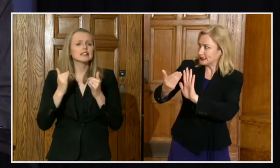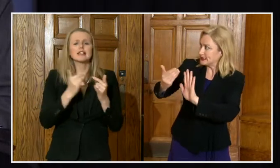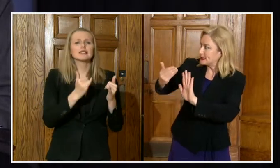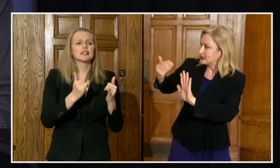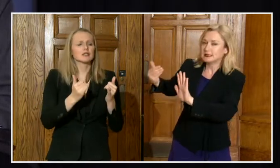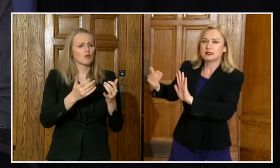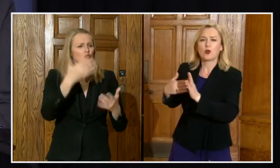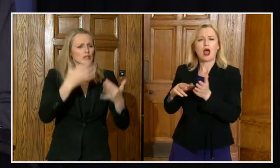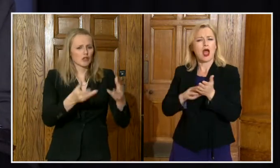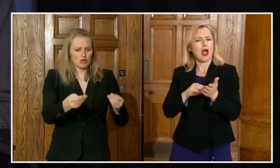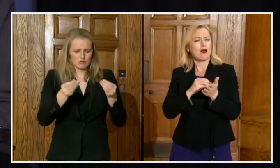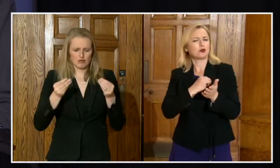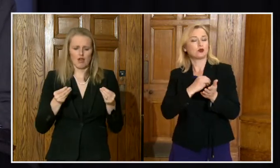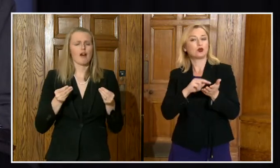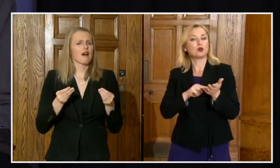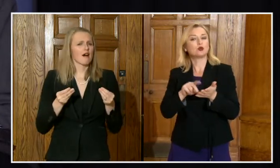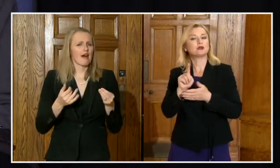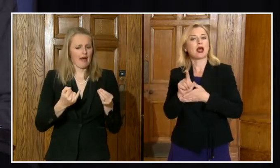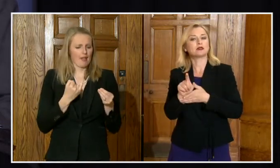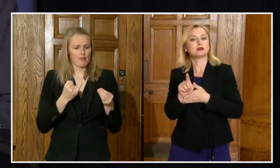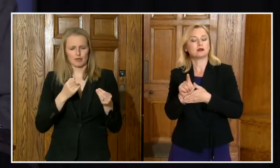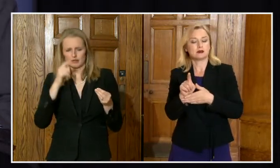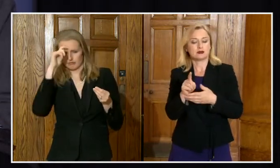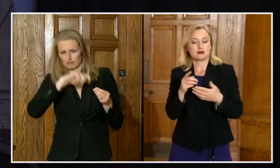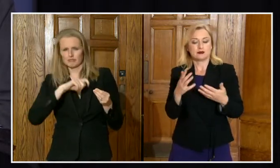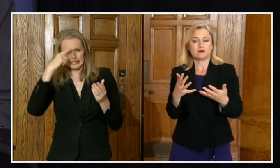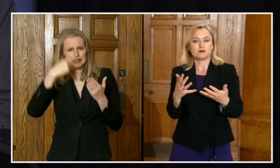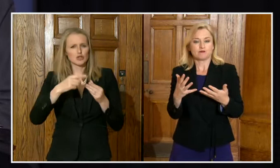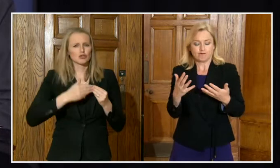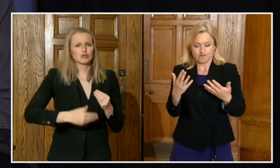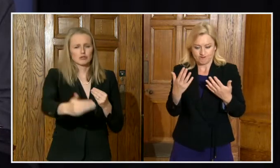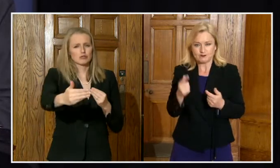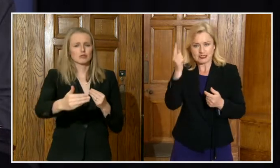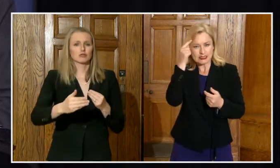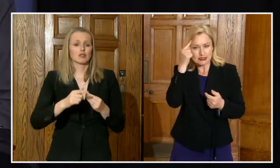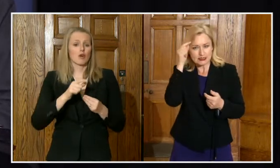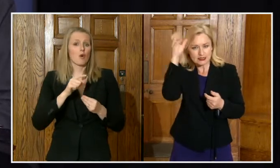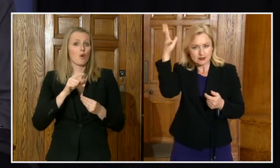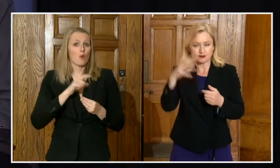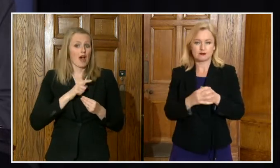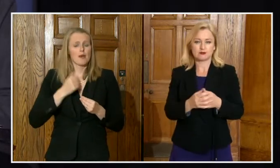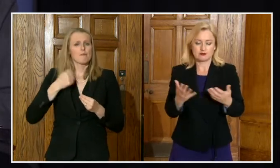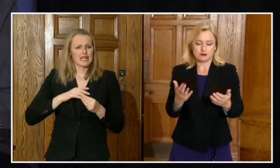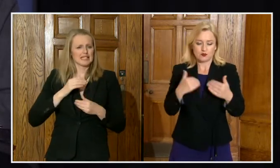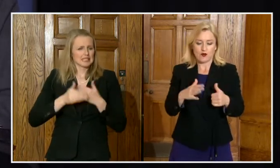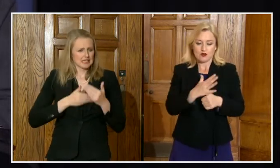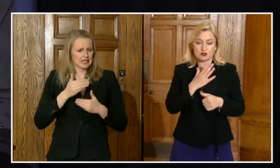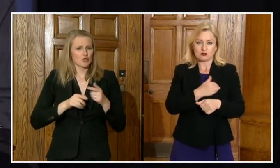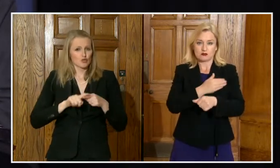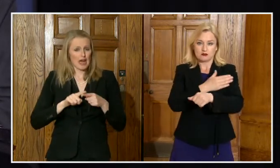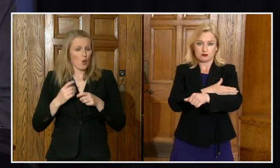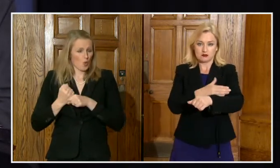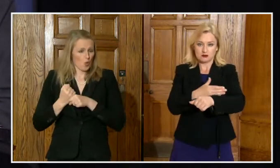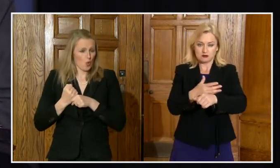intelligently. As we moved from the containment phase in the initial weeks into the delay phase, the concentration